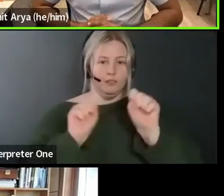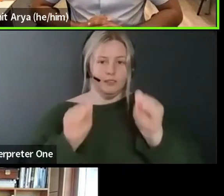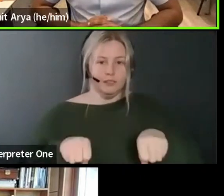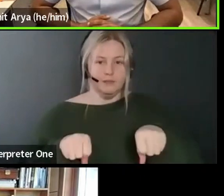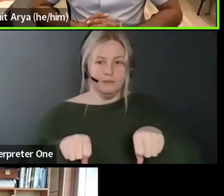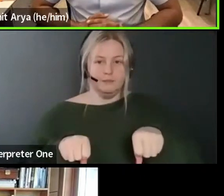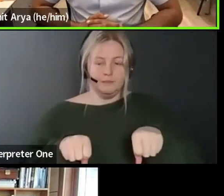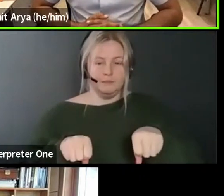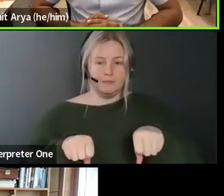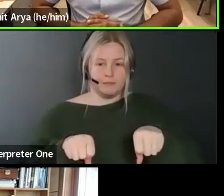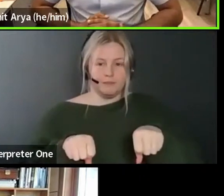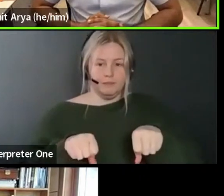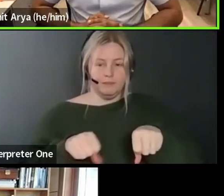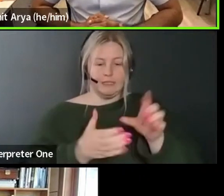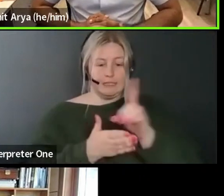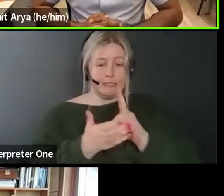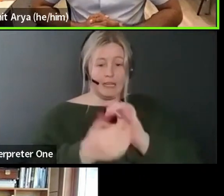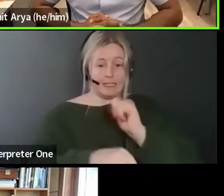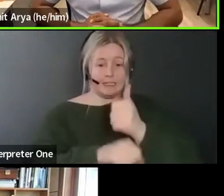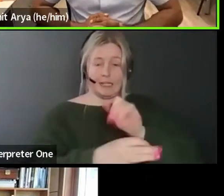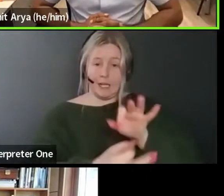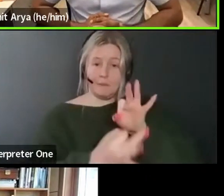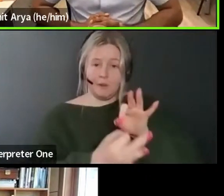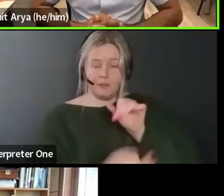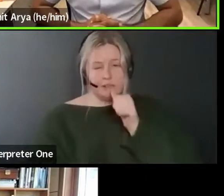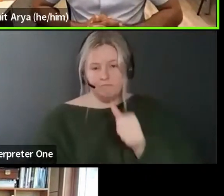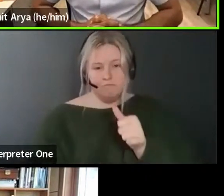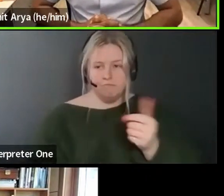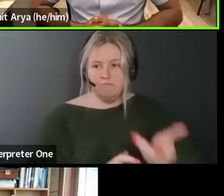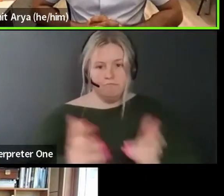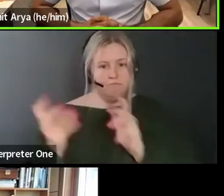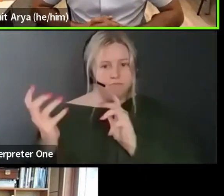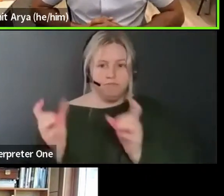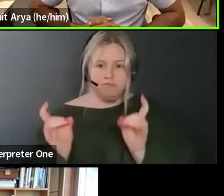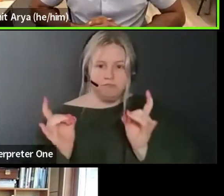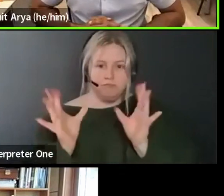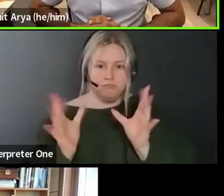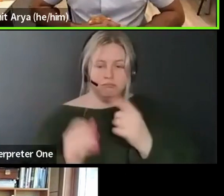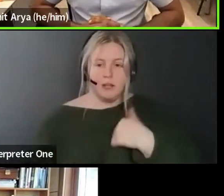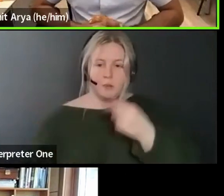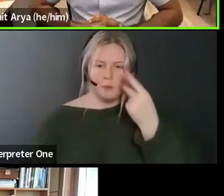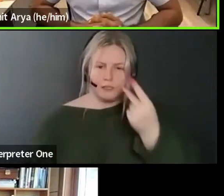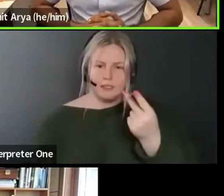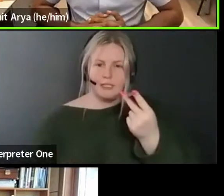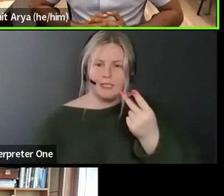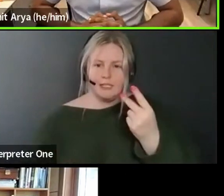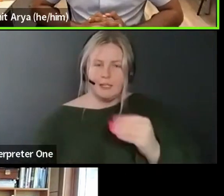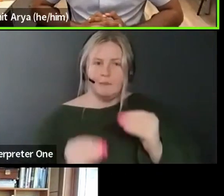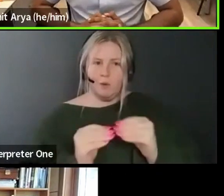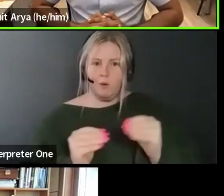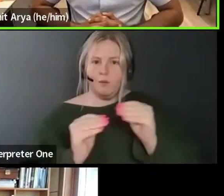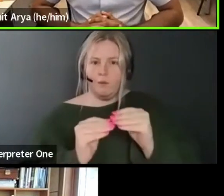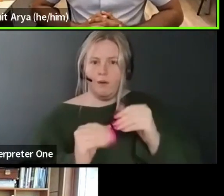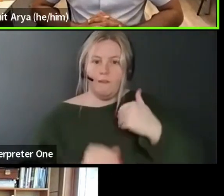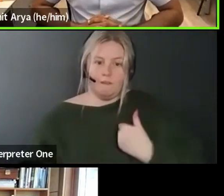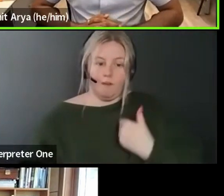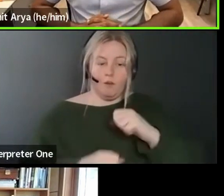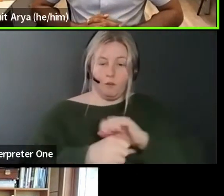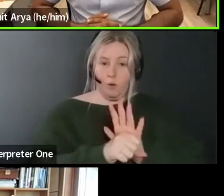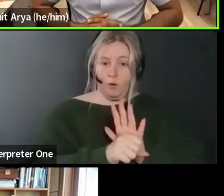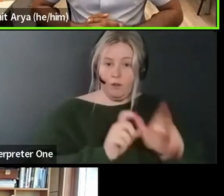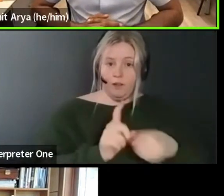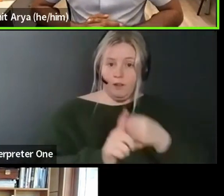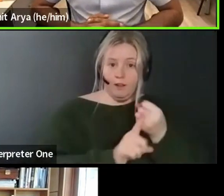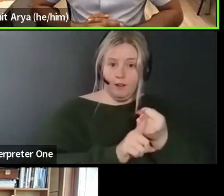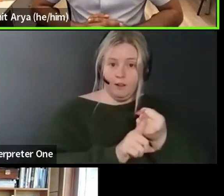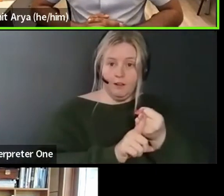in an extremely flawed way at this point in time, and we're seeing more and more of that through COVID-19, where